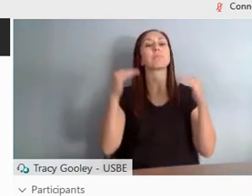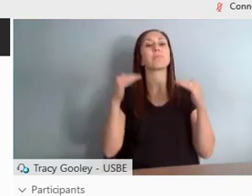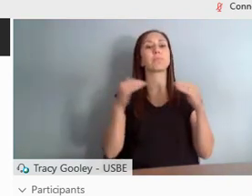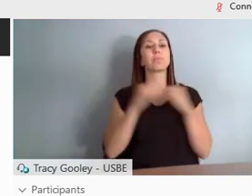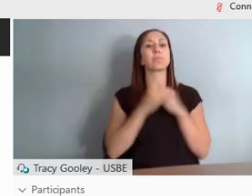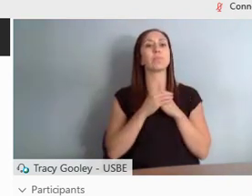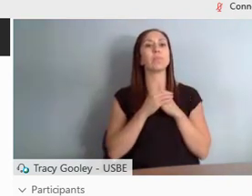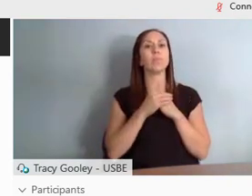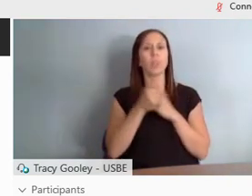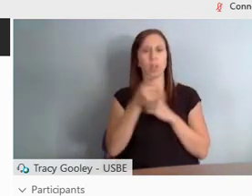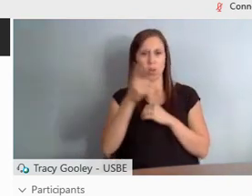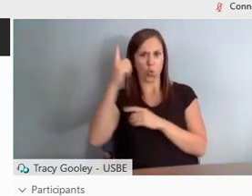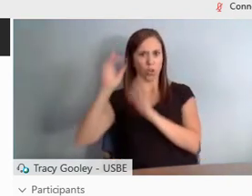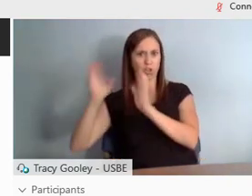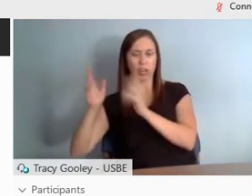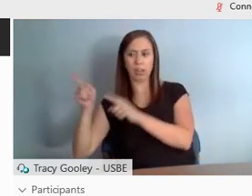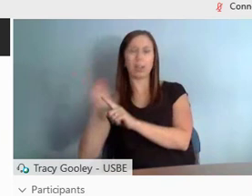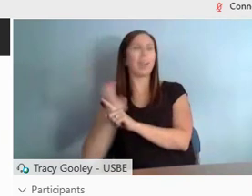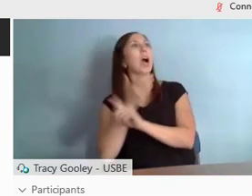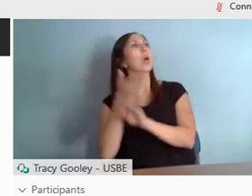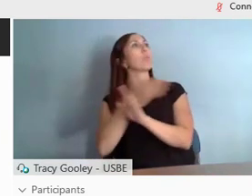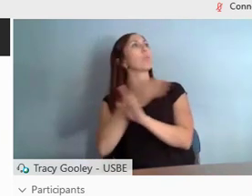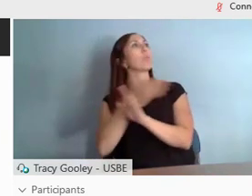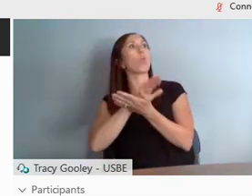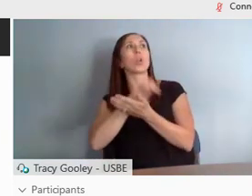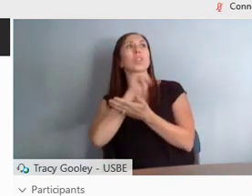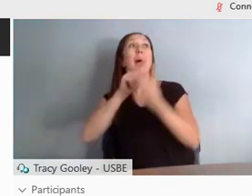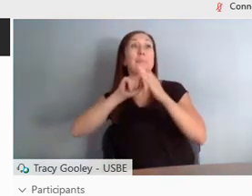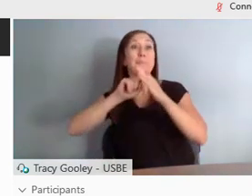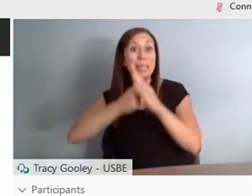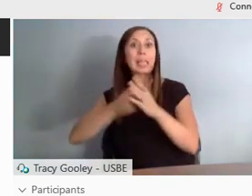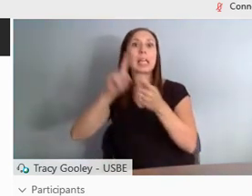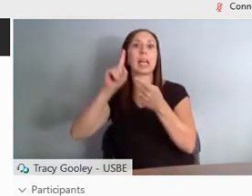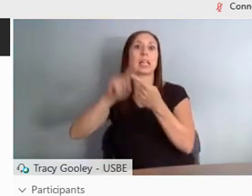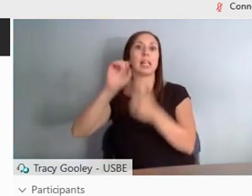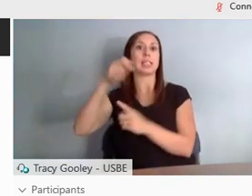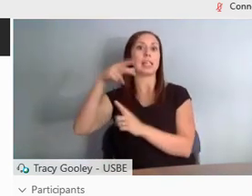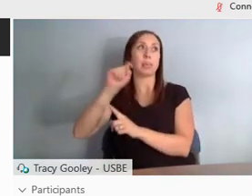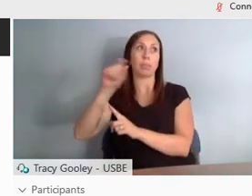Let's see, I have a chat here. Our preschool does not start until September 10th.